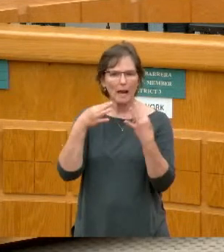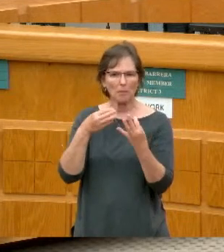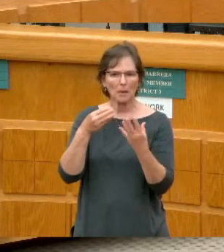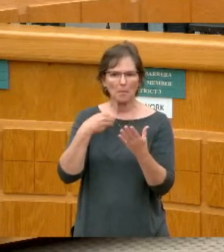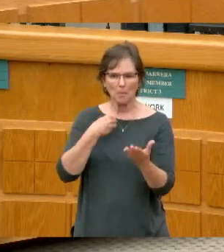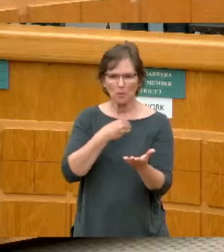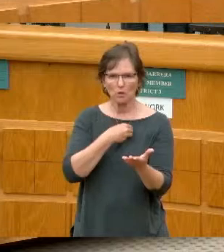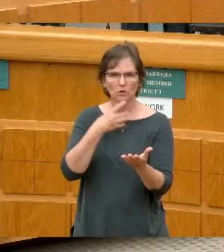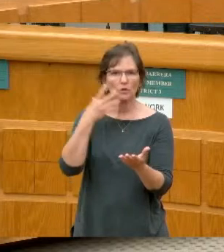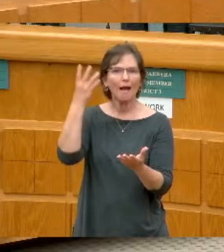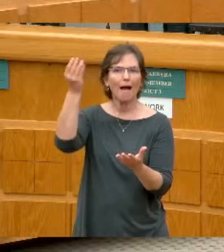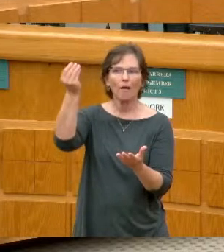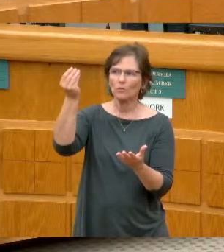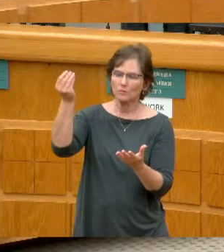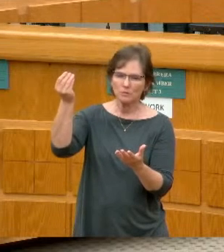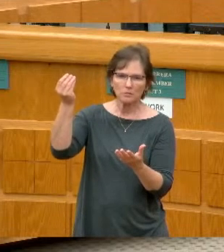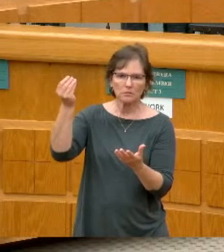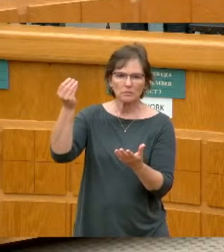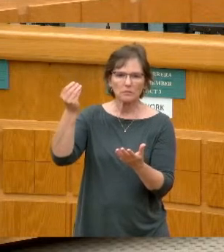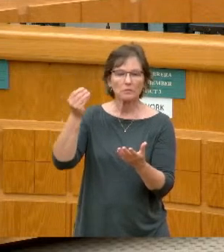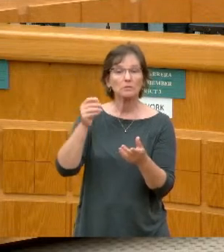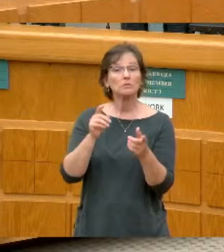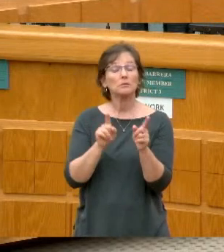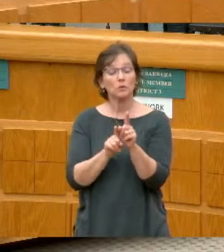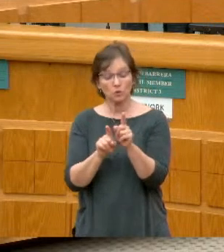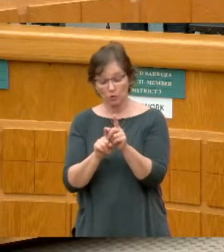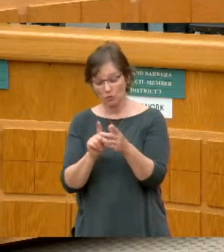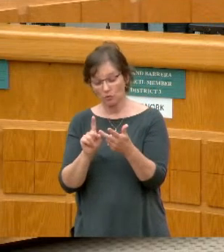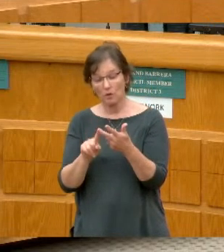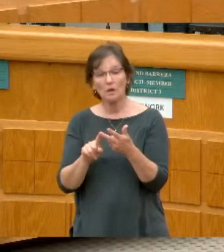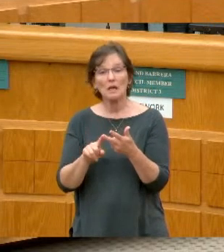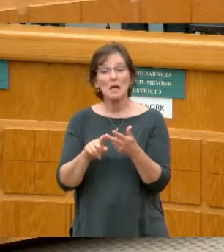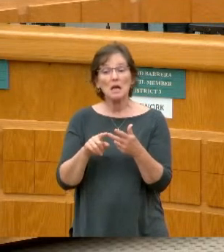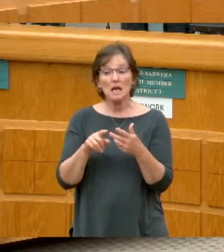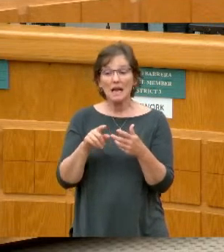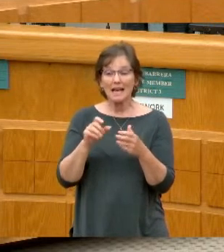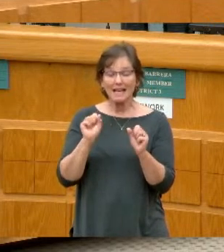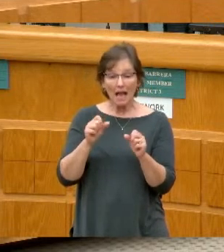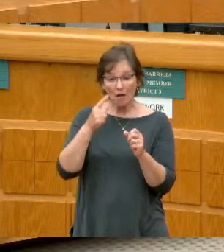about hosting this Thanksgiving with immediate family members only.